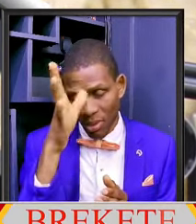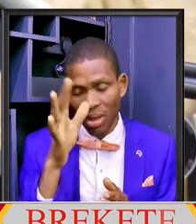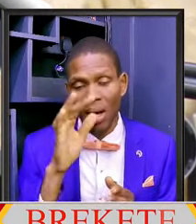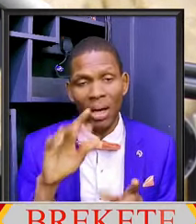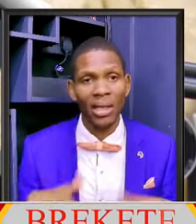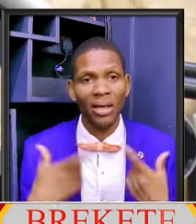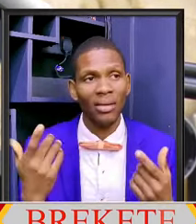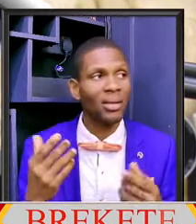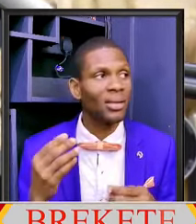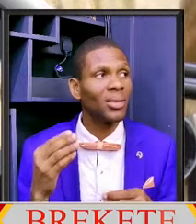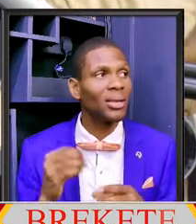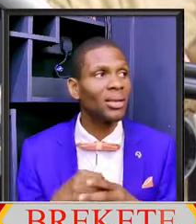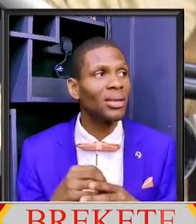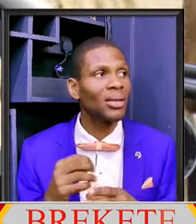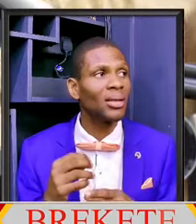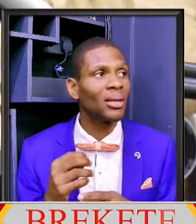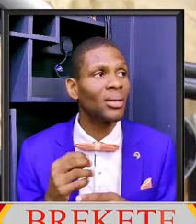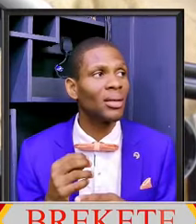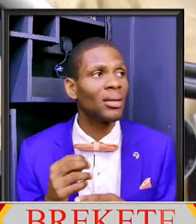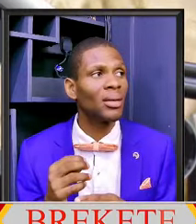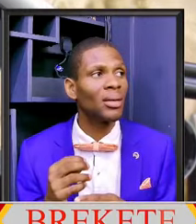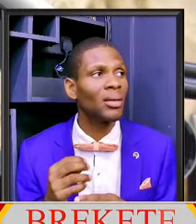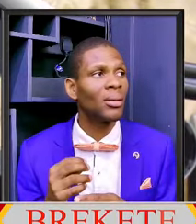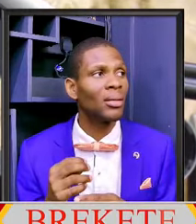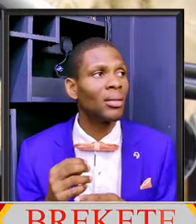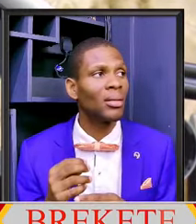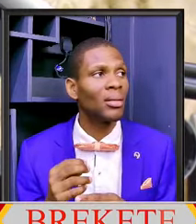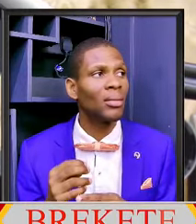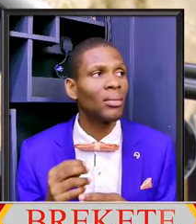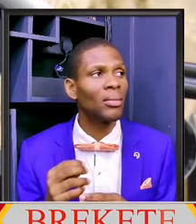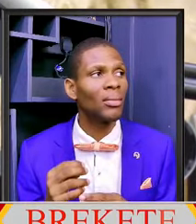3. Hello, Amar.